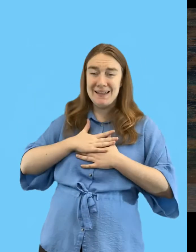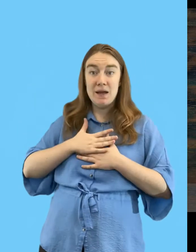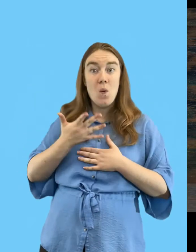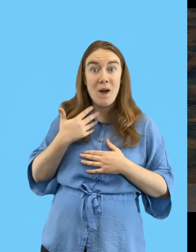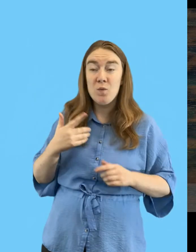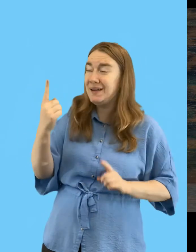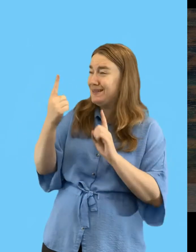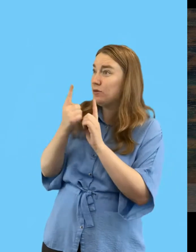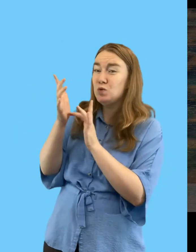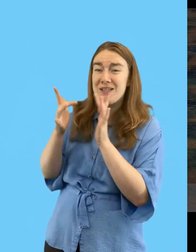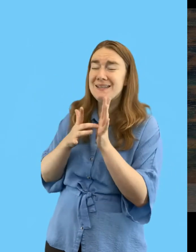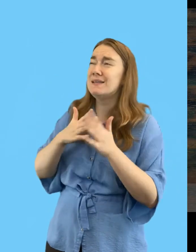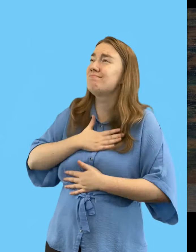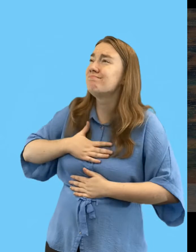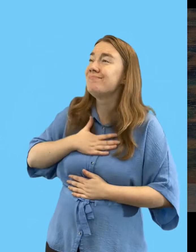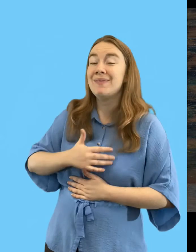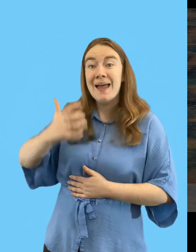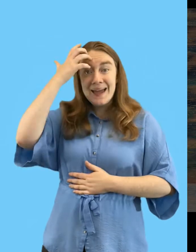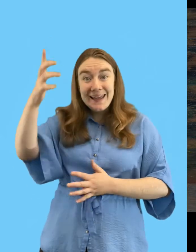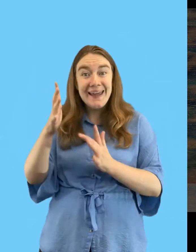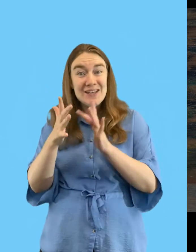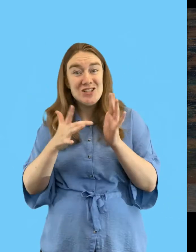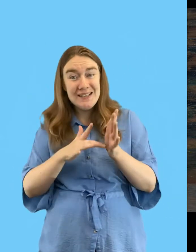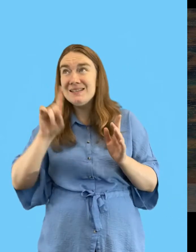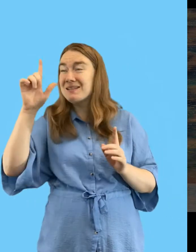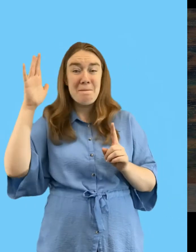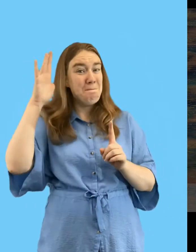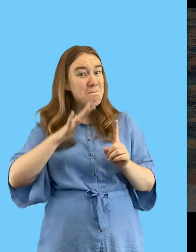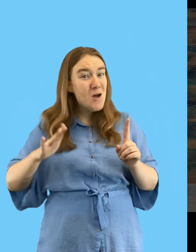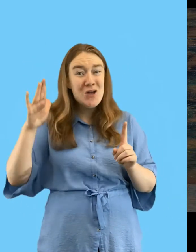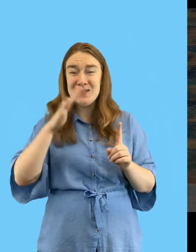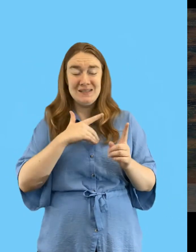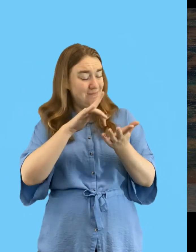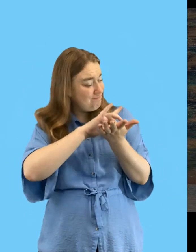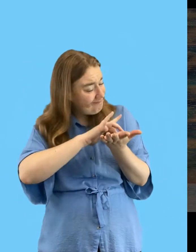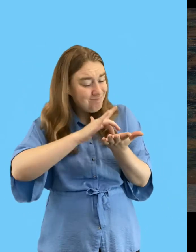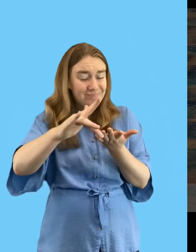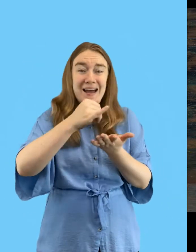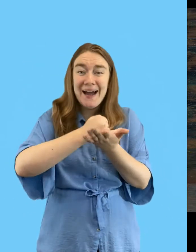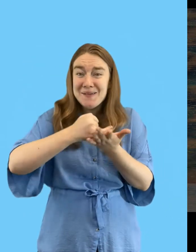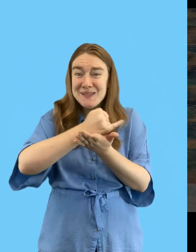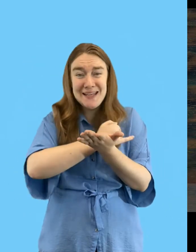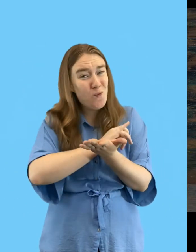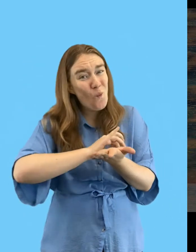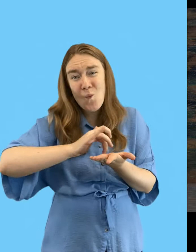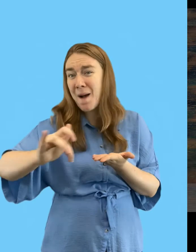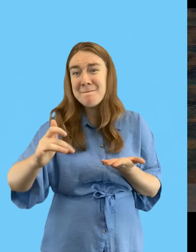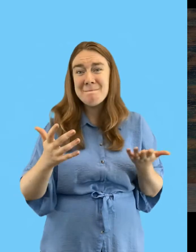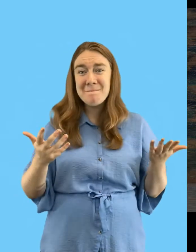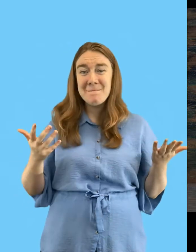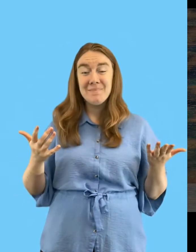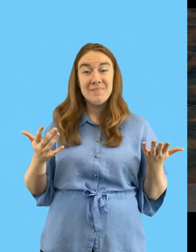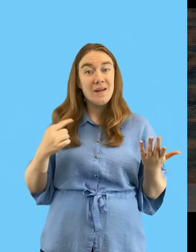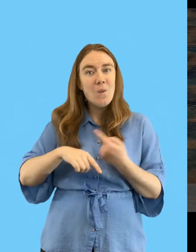to Jesus, King Jesus will mercifully cancel our debt of sin. And we know